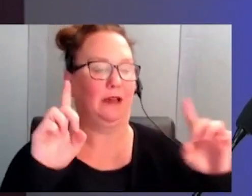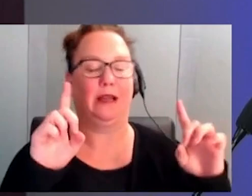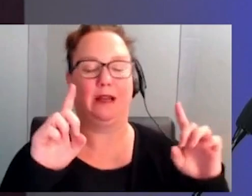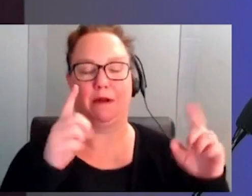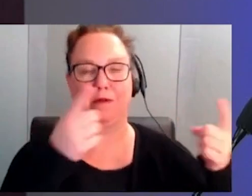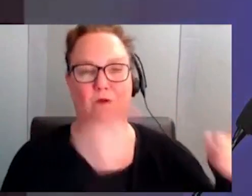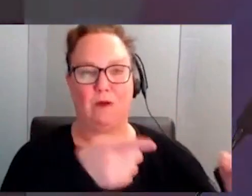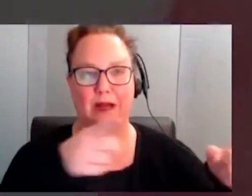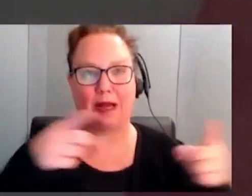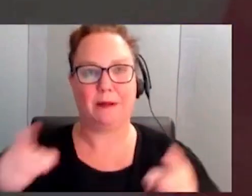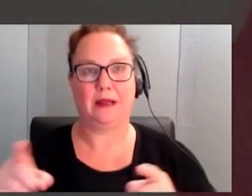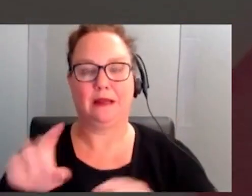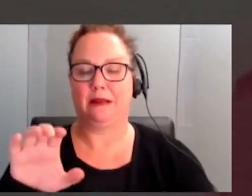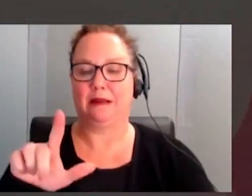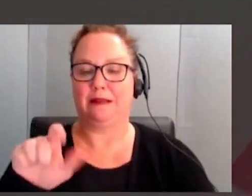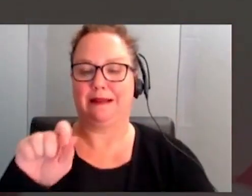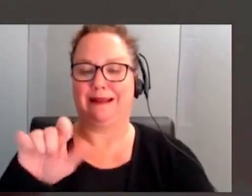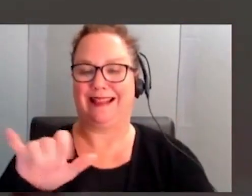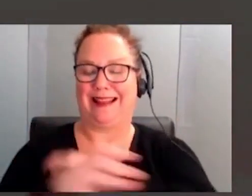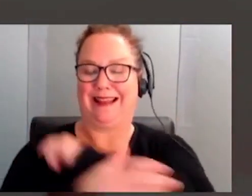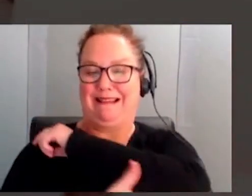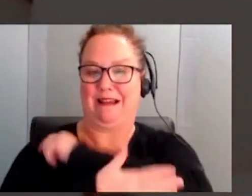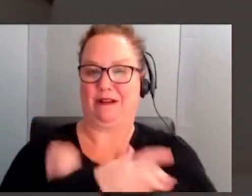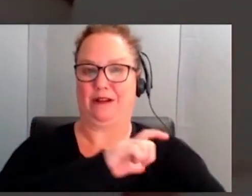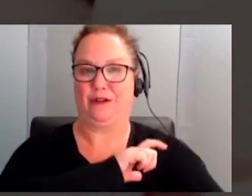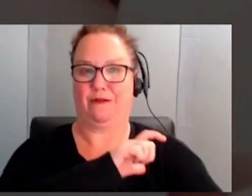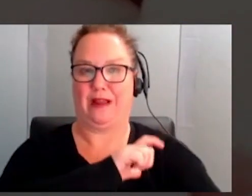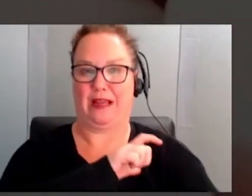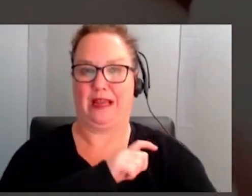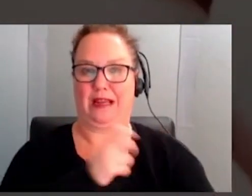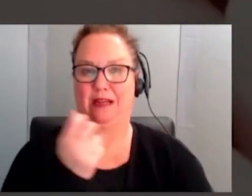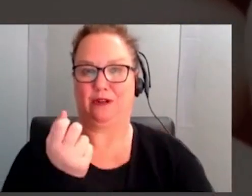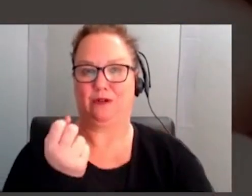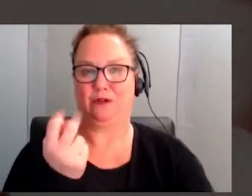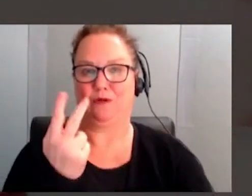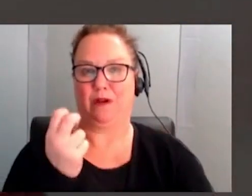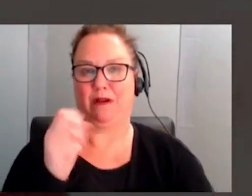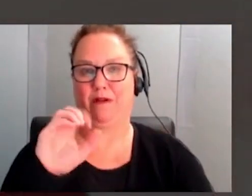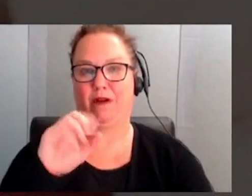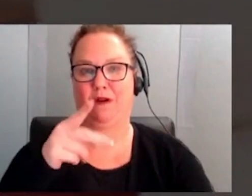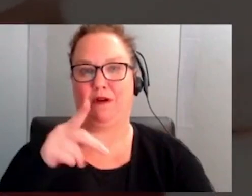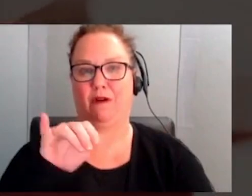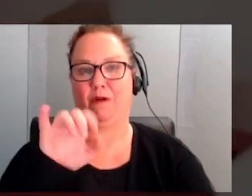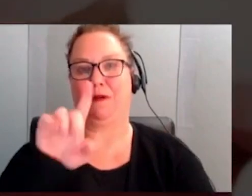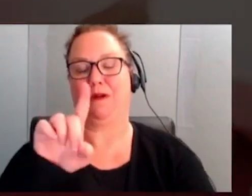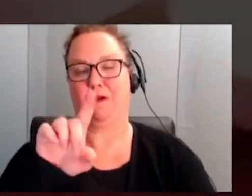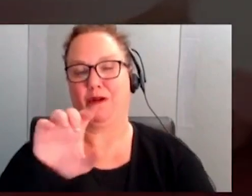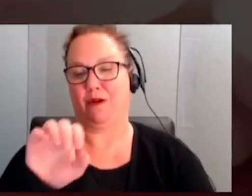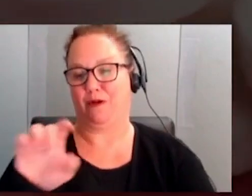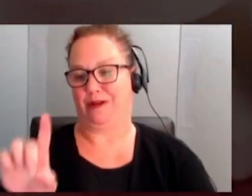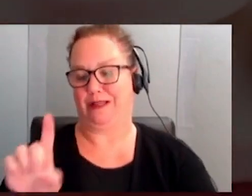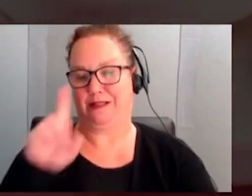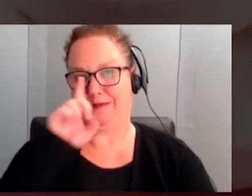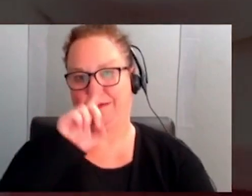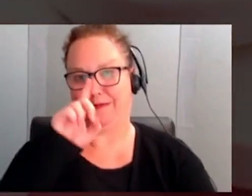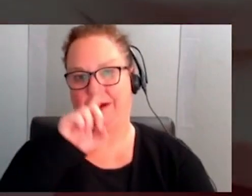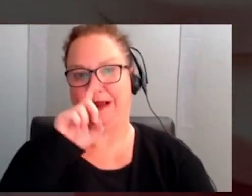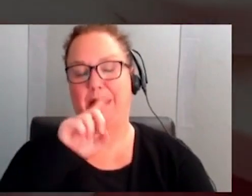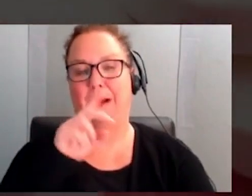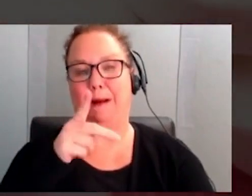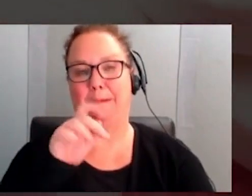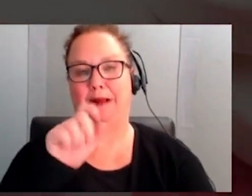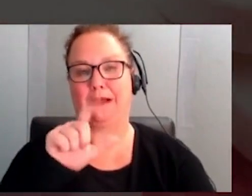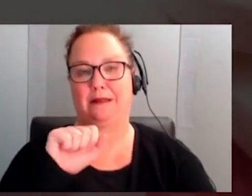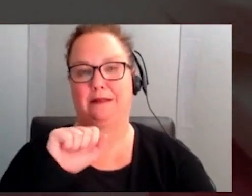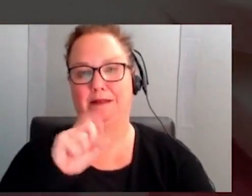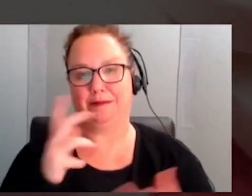to the Clay County Sheriff's Office, they have had 12 opioid overdoses this year from counterfeit pills containing fentanyl. Some of